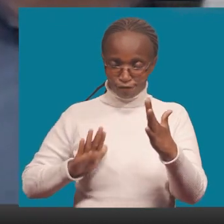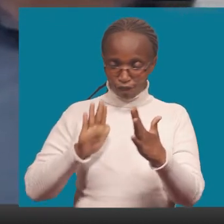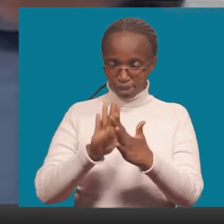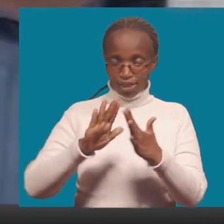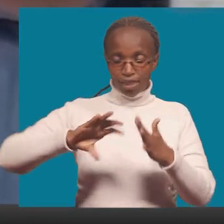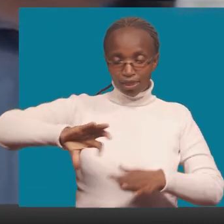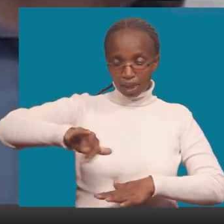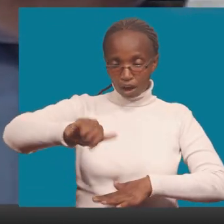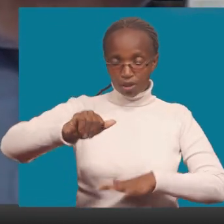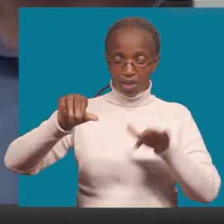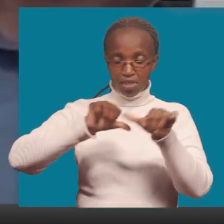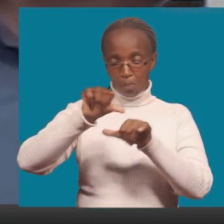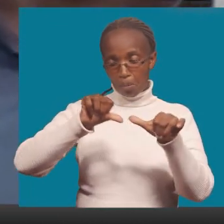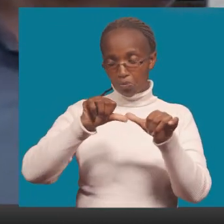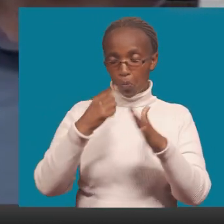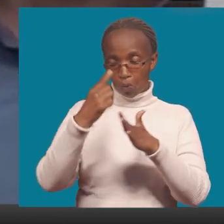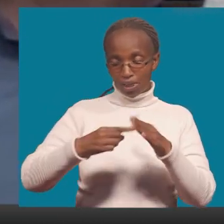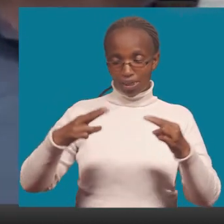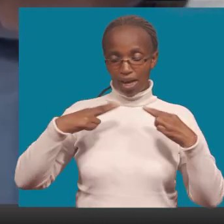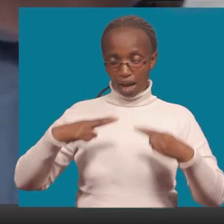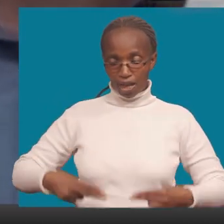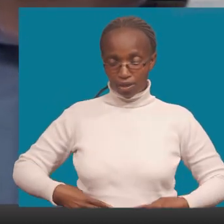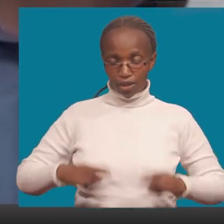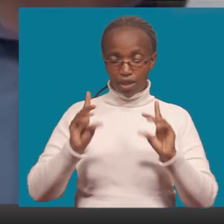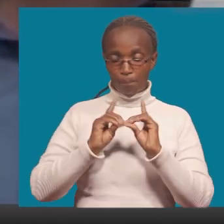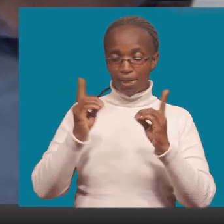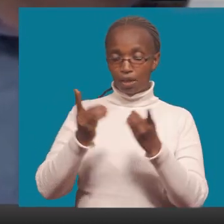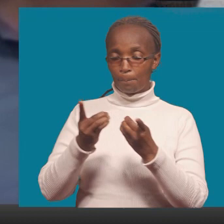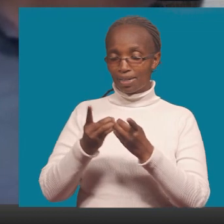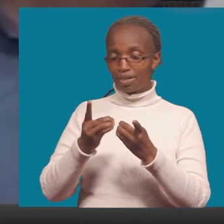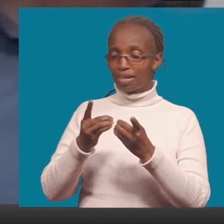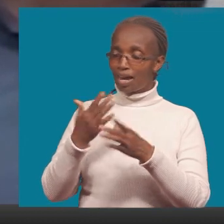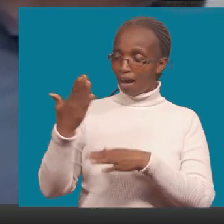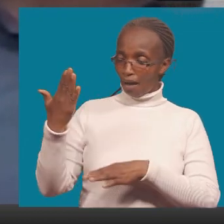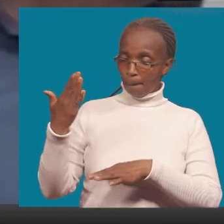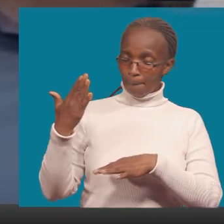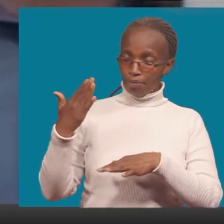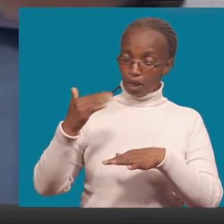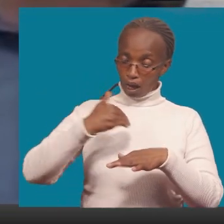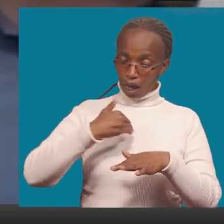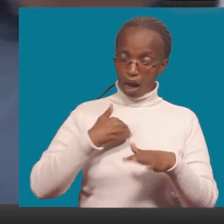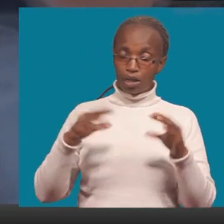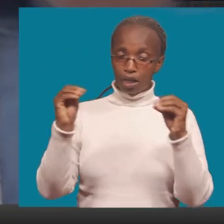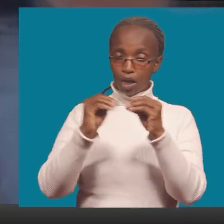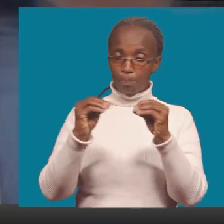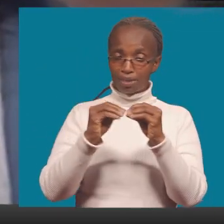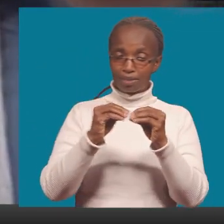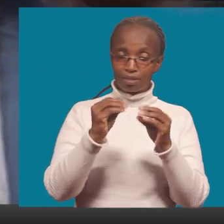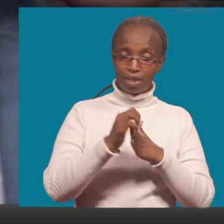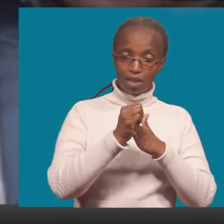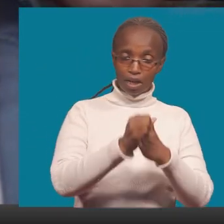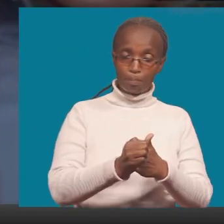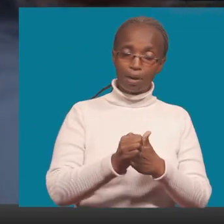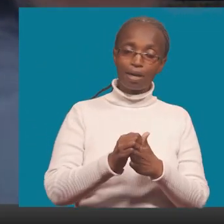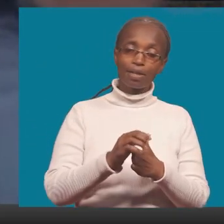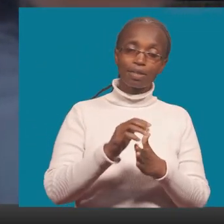Biggest single largest challenge facing Embu County right now is the health sector. So earlier in the day, we had a meeting with the